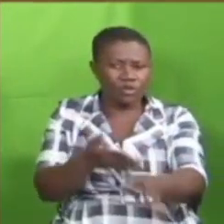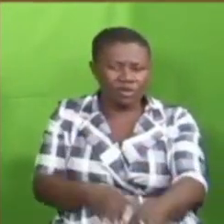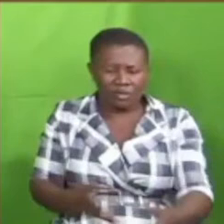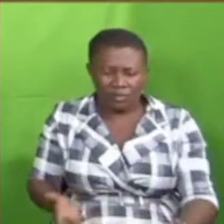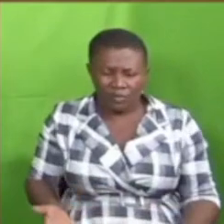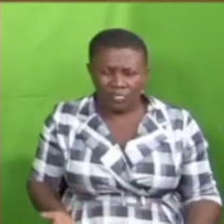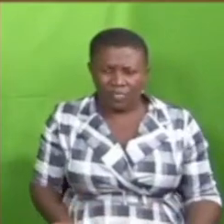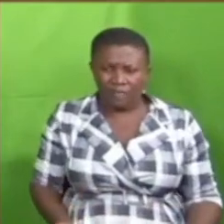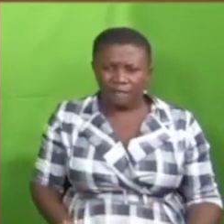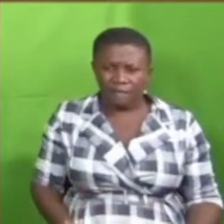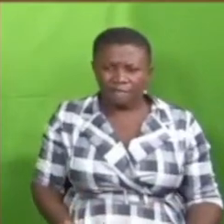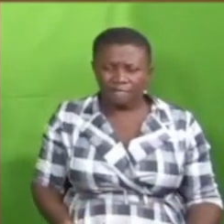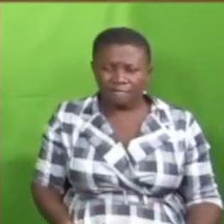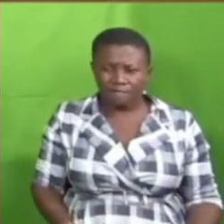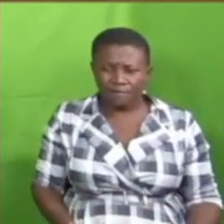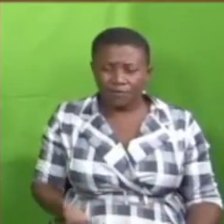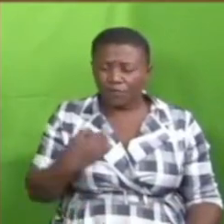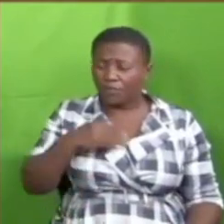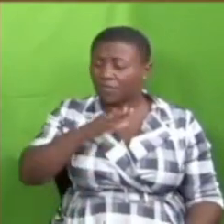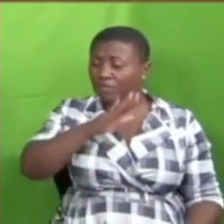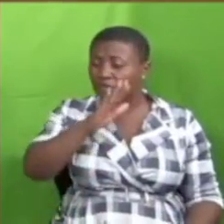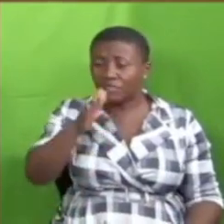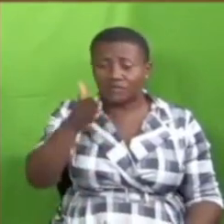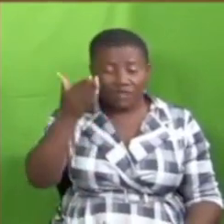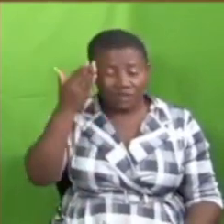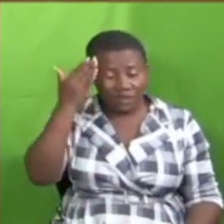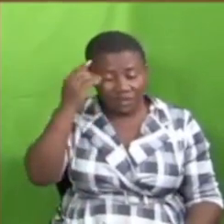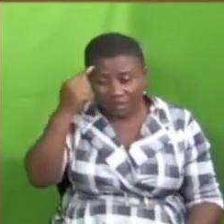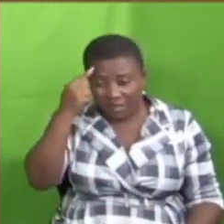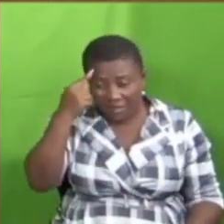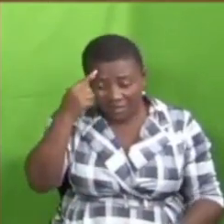Little did we know that it was a call for a heavenly duty.